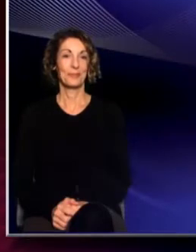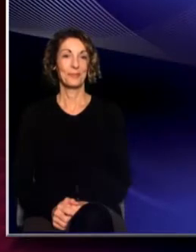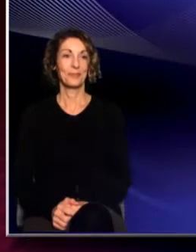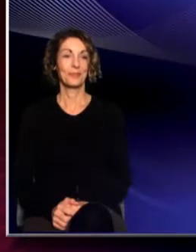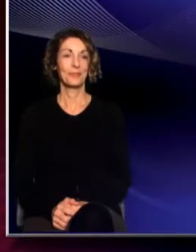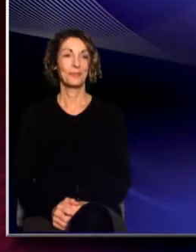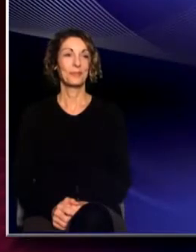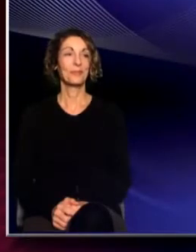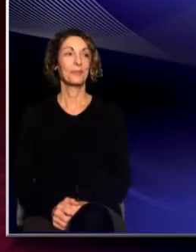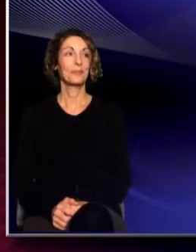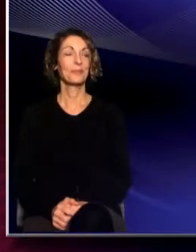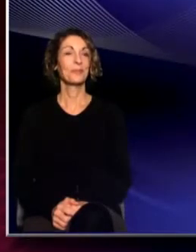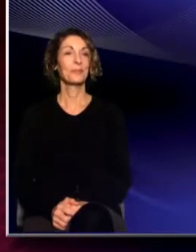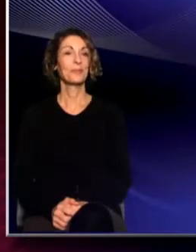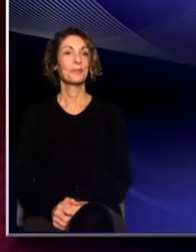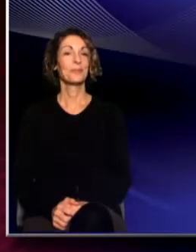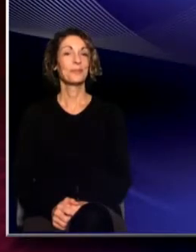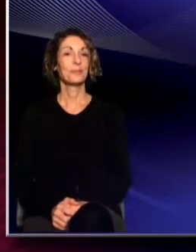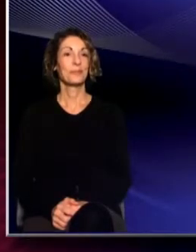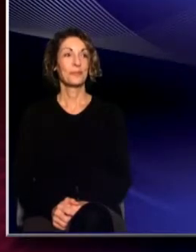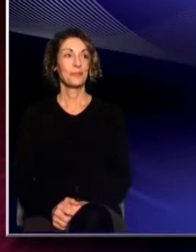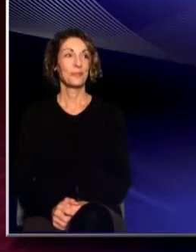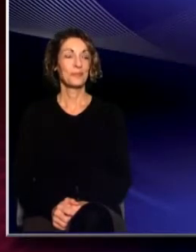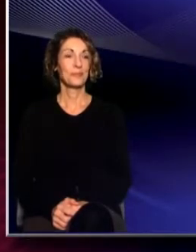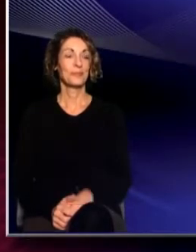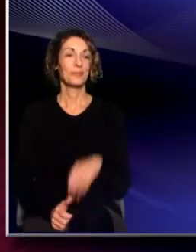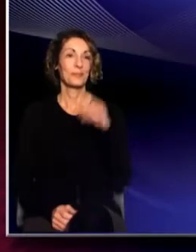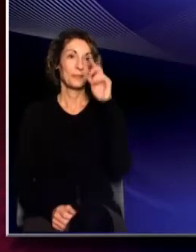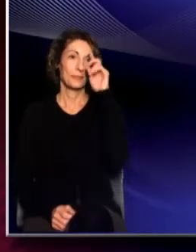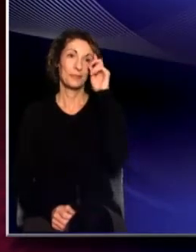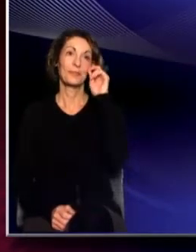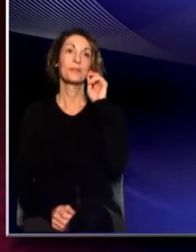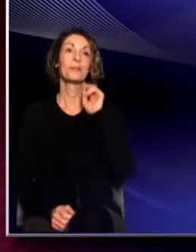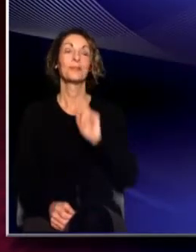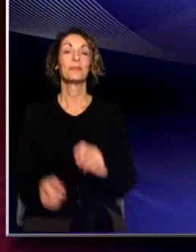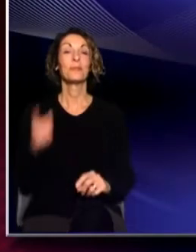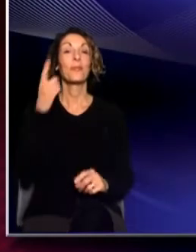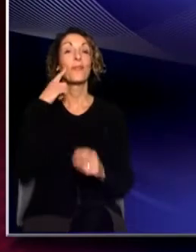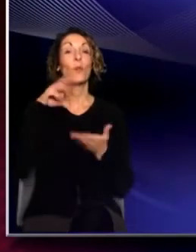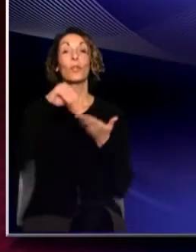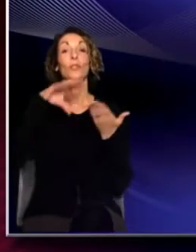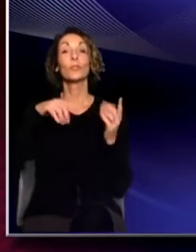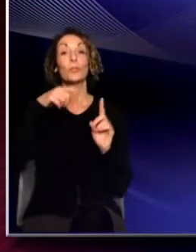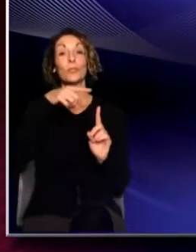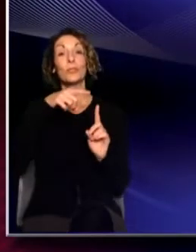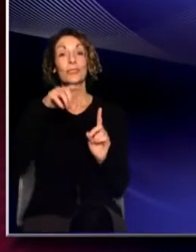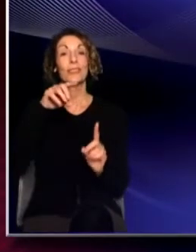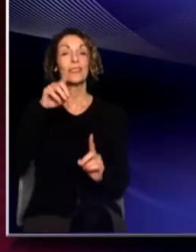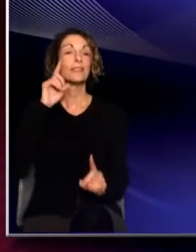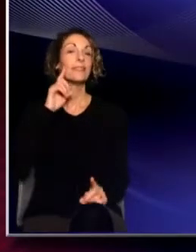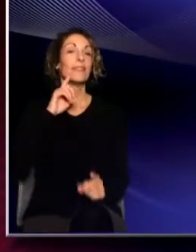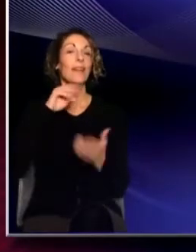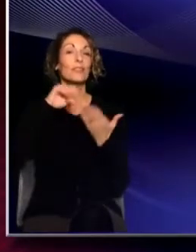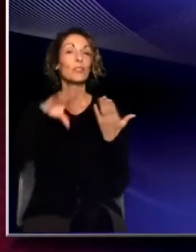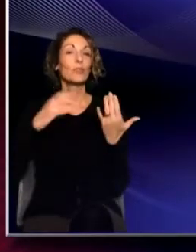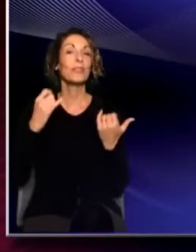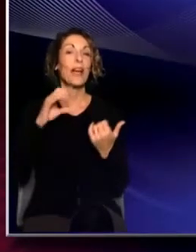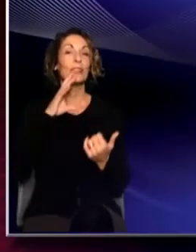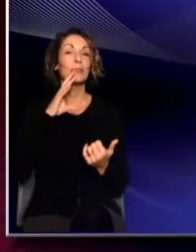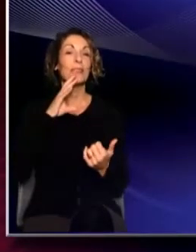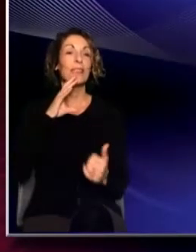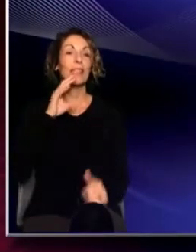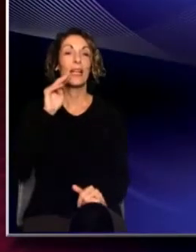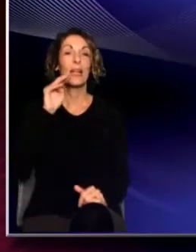Hi, my name is Matea King. I'm a 5th grader. I'm